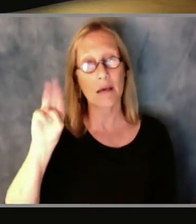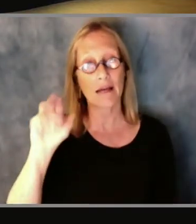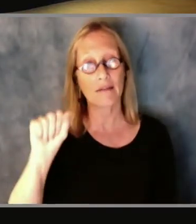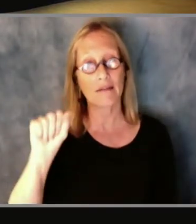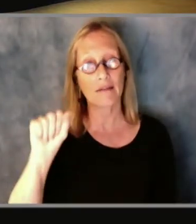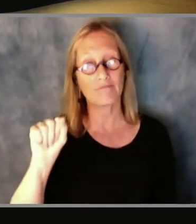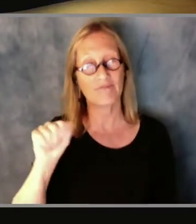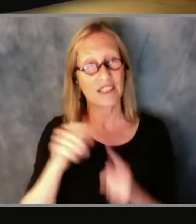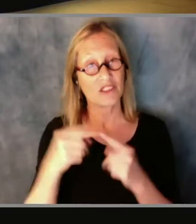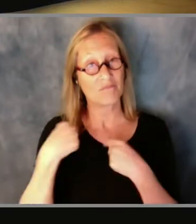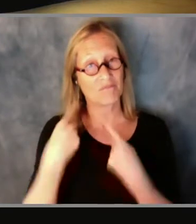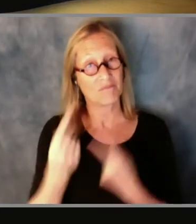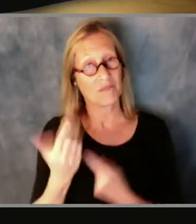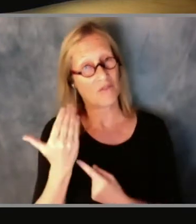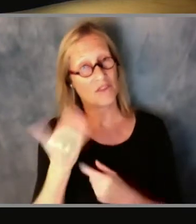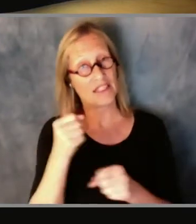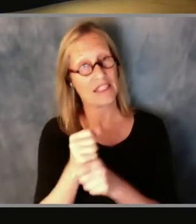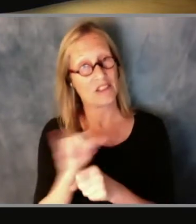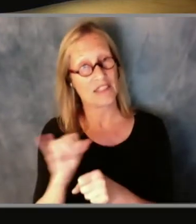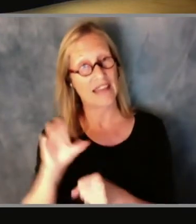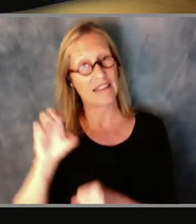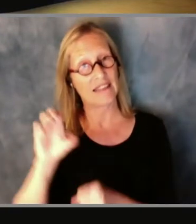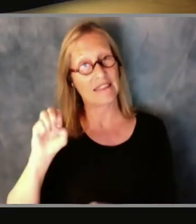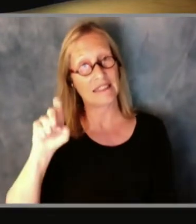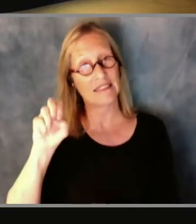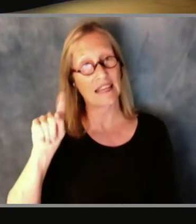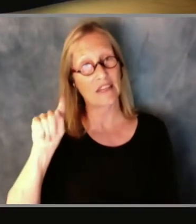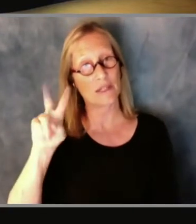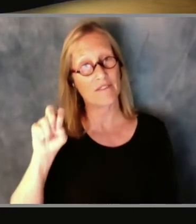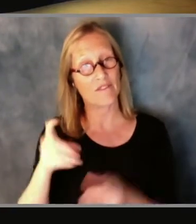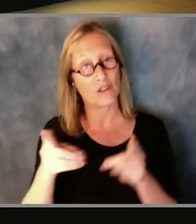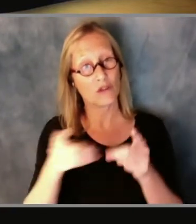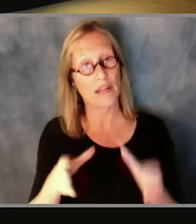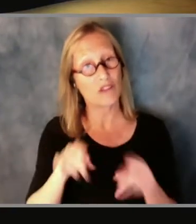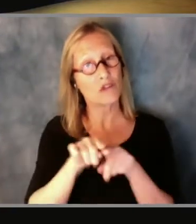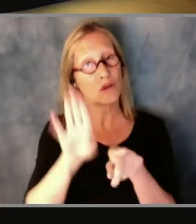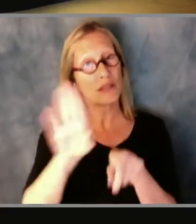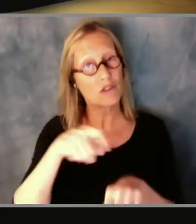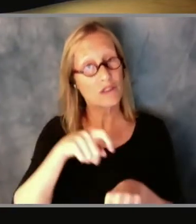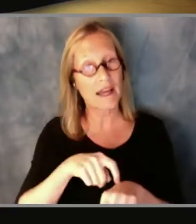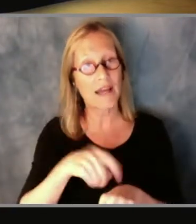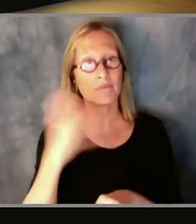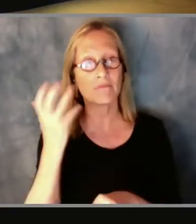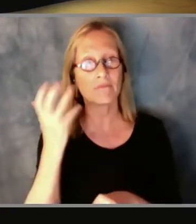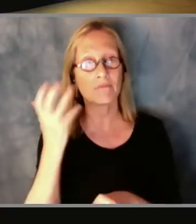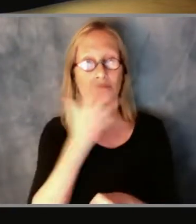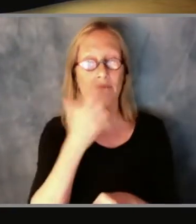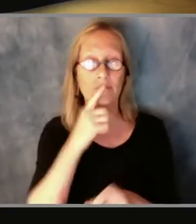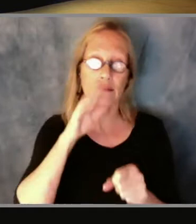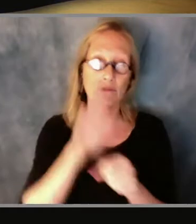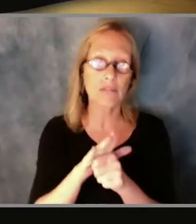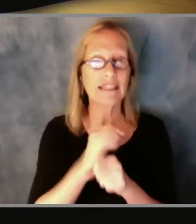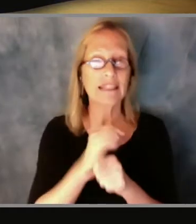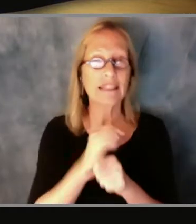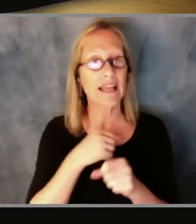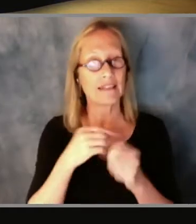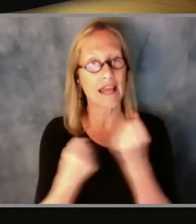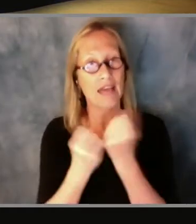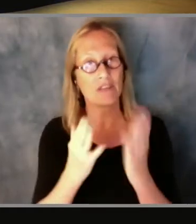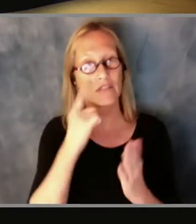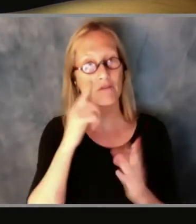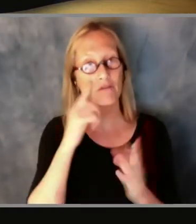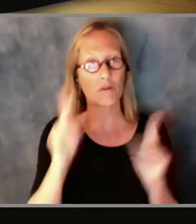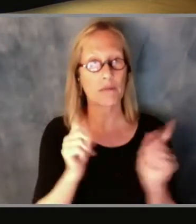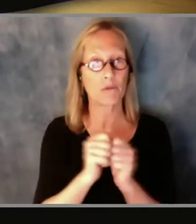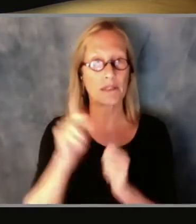our executive director. In Chantel's time here, she has been a dedicated advocate for persons with disabilities and